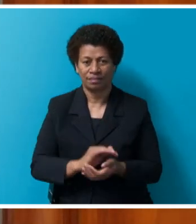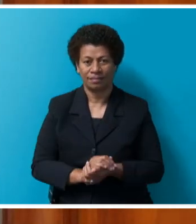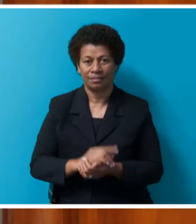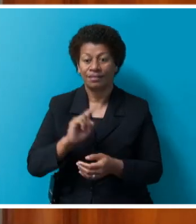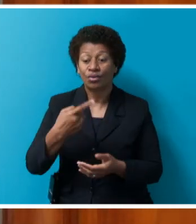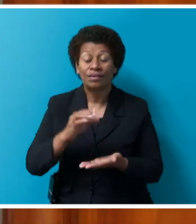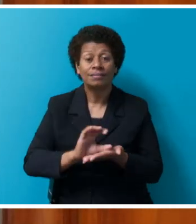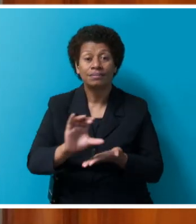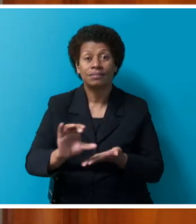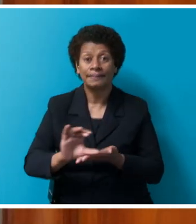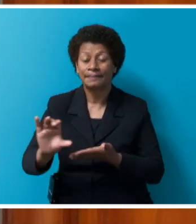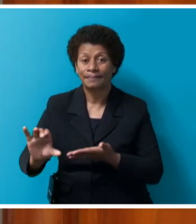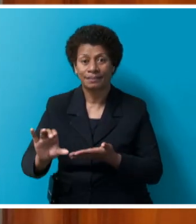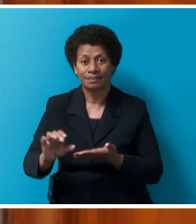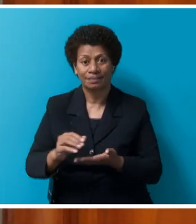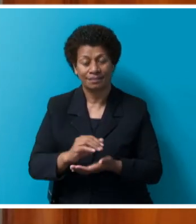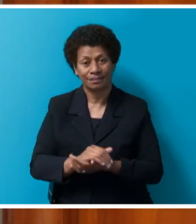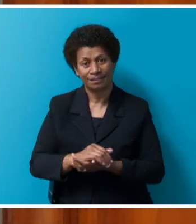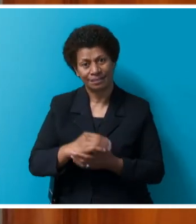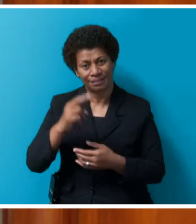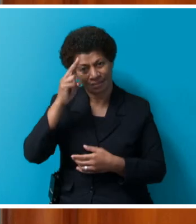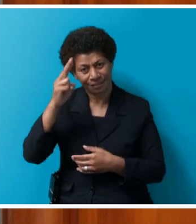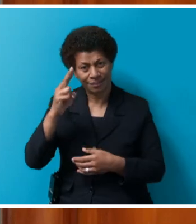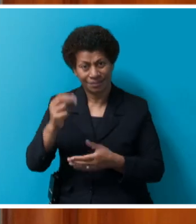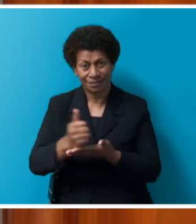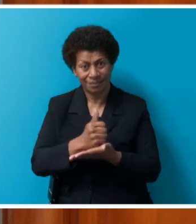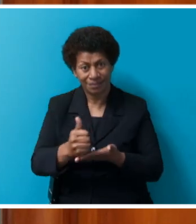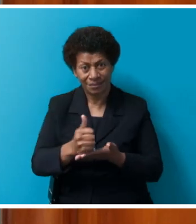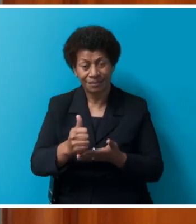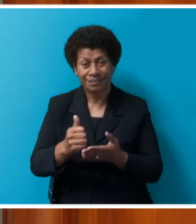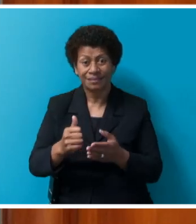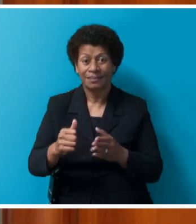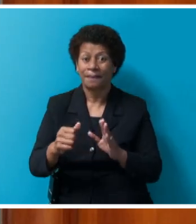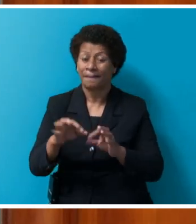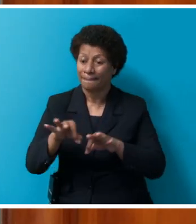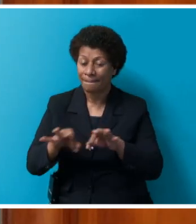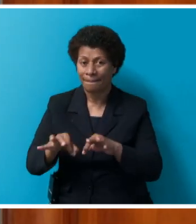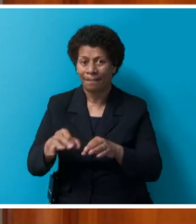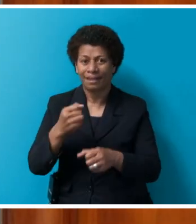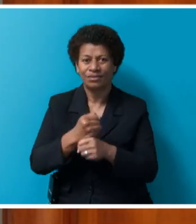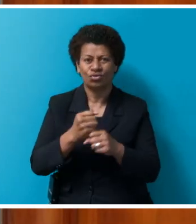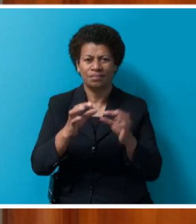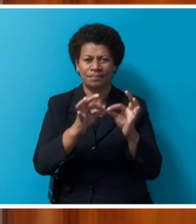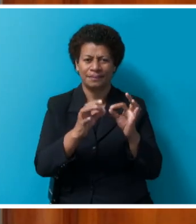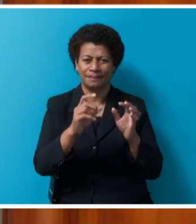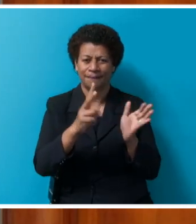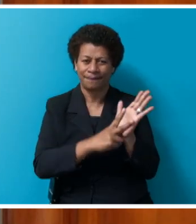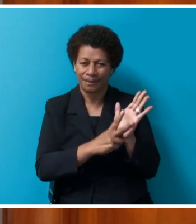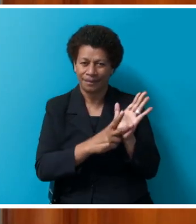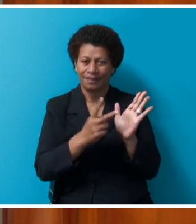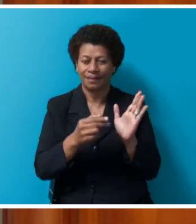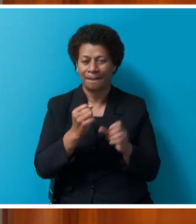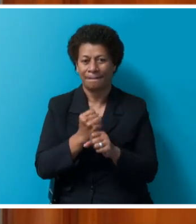of various line ministries to the National Action Plan to Prevent Gender-Based Violence shows our real commitment to making our